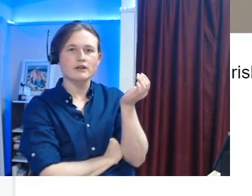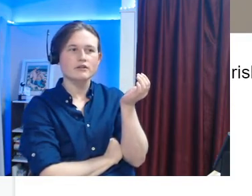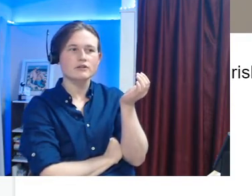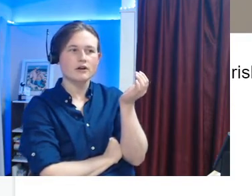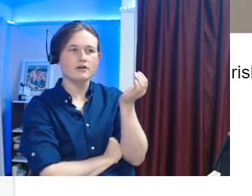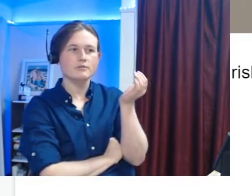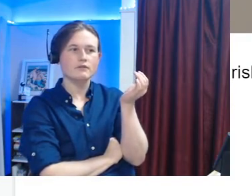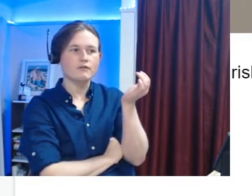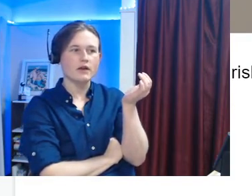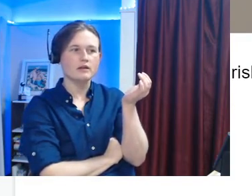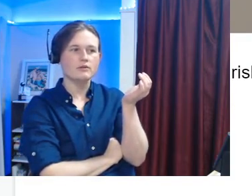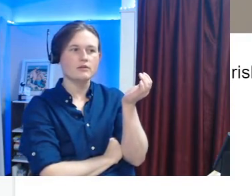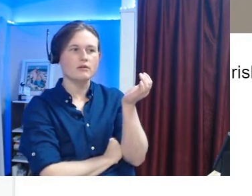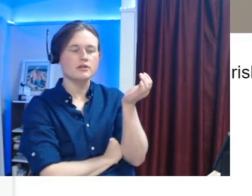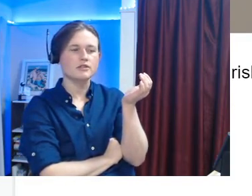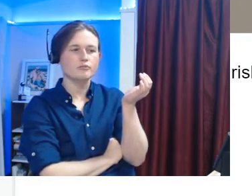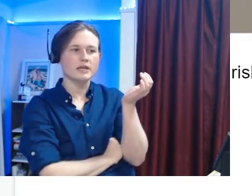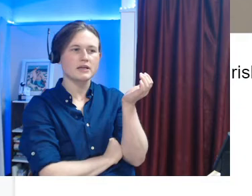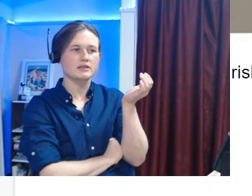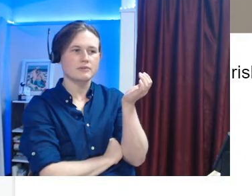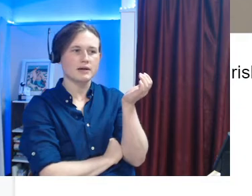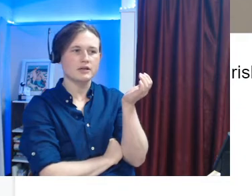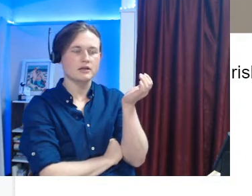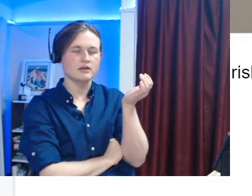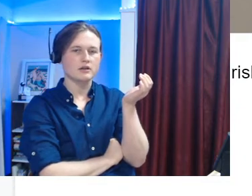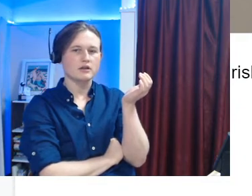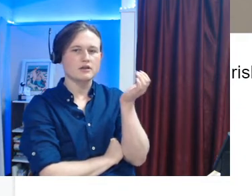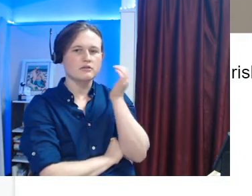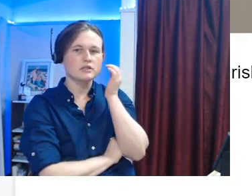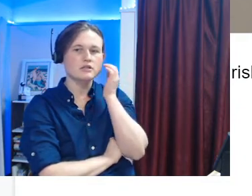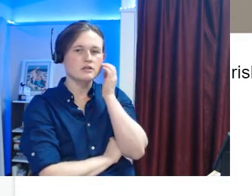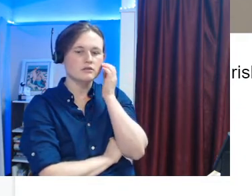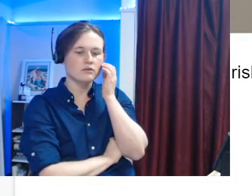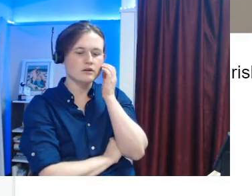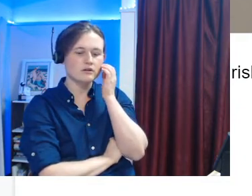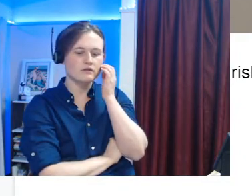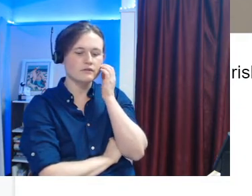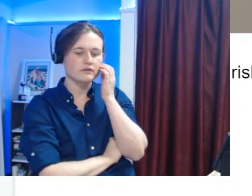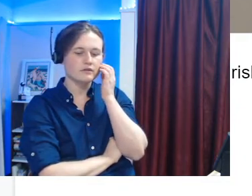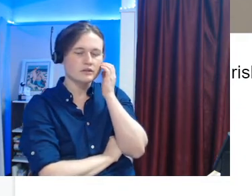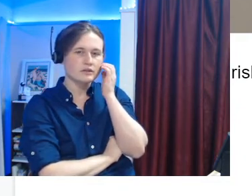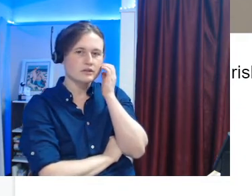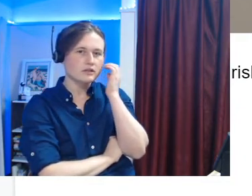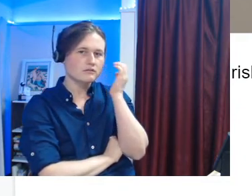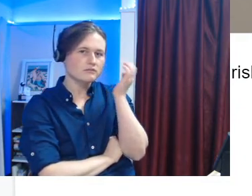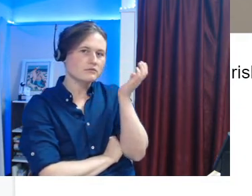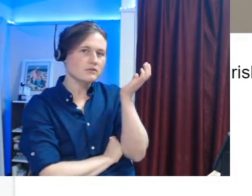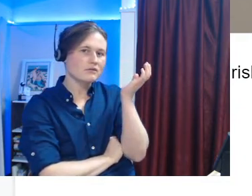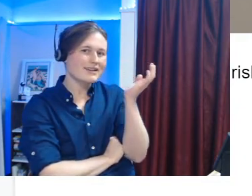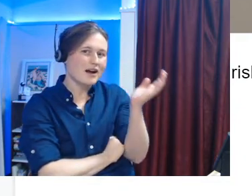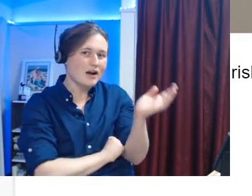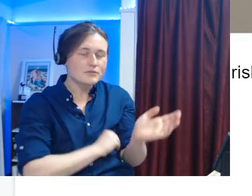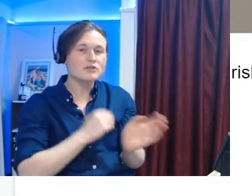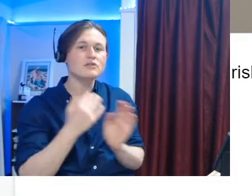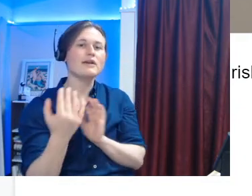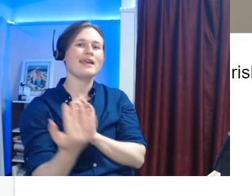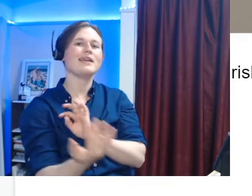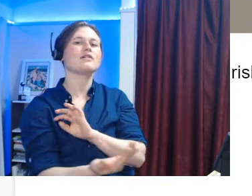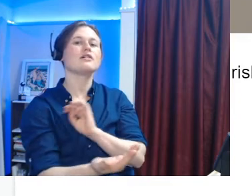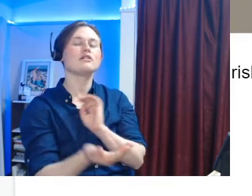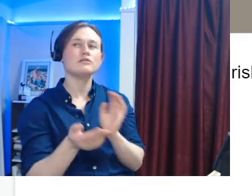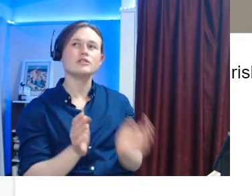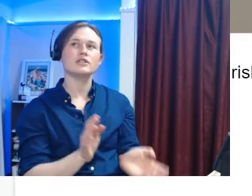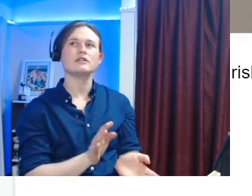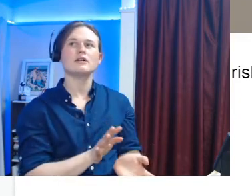have to like start a big fight with a whole bunch of bigots about it you just sort of come to